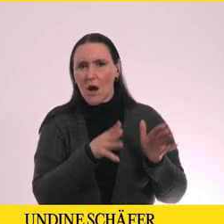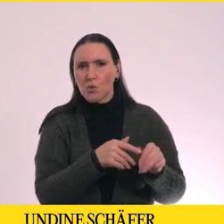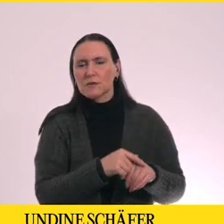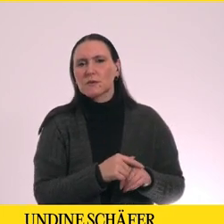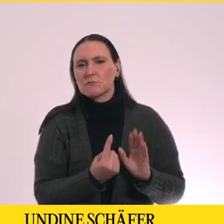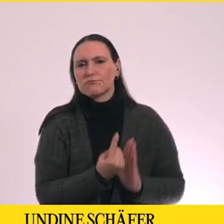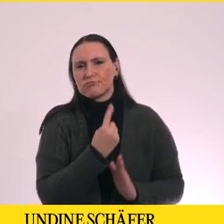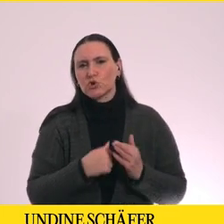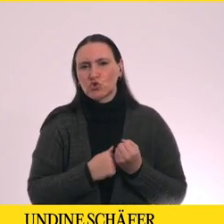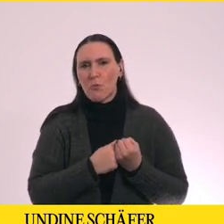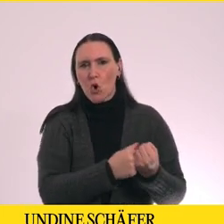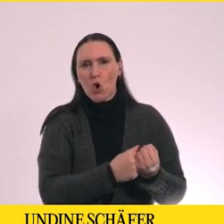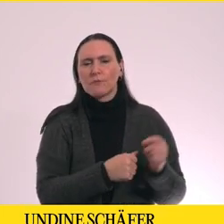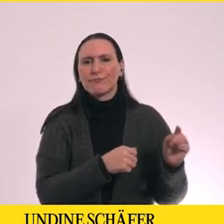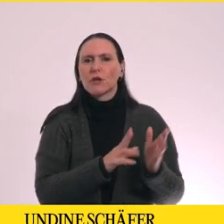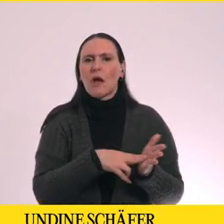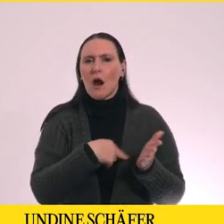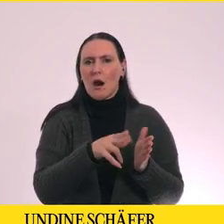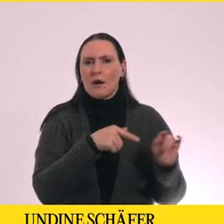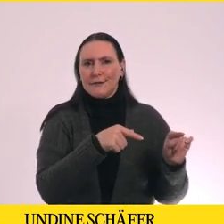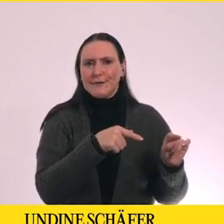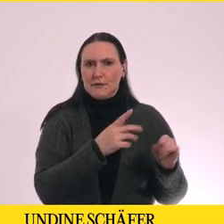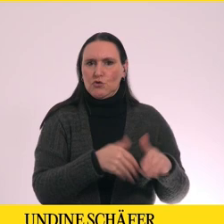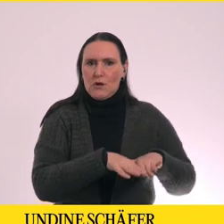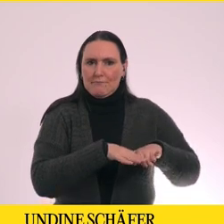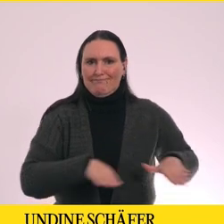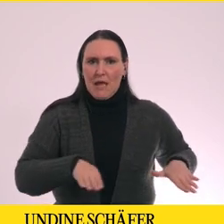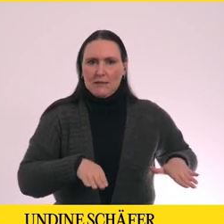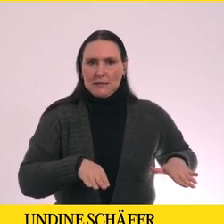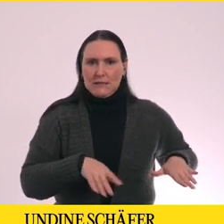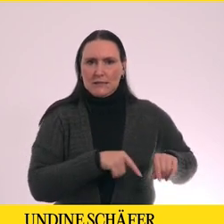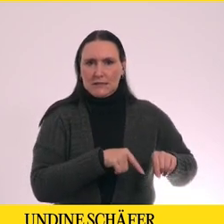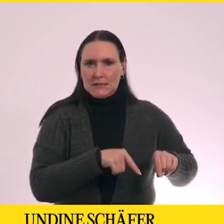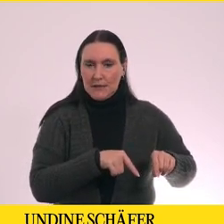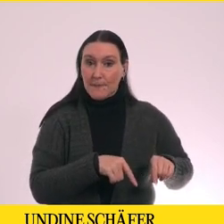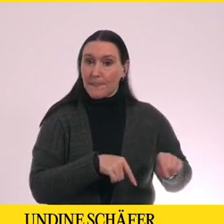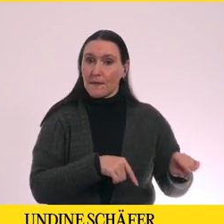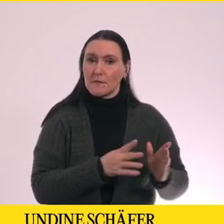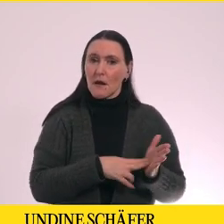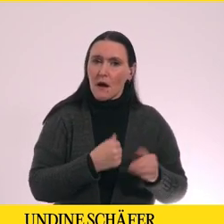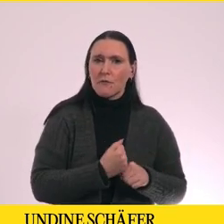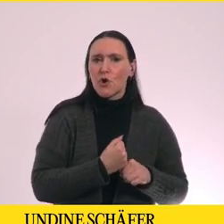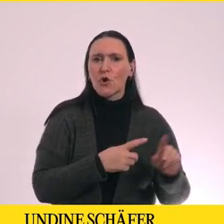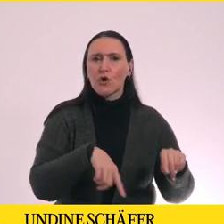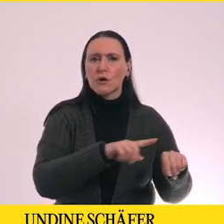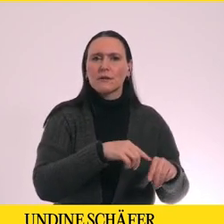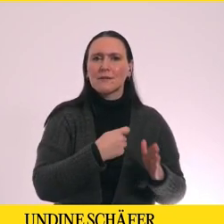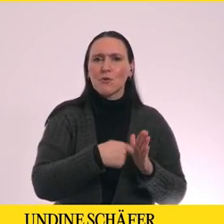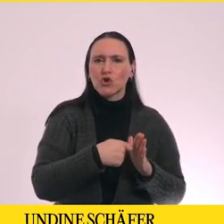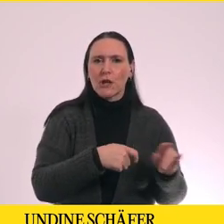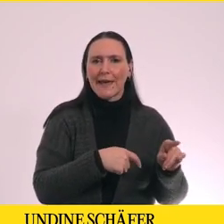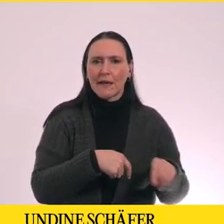And I think that is something that I can also see at work in the practice of project artworks. So the idea